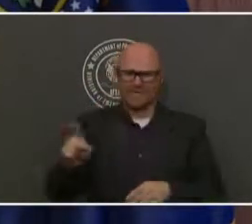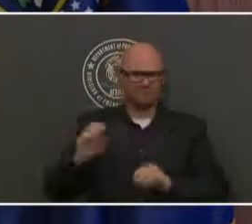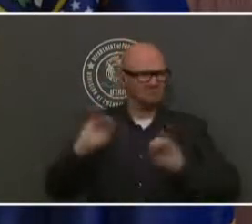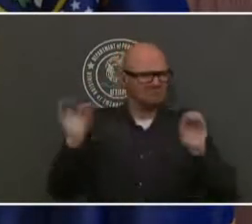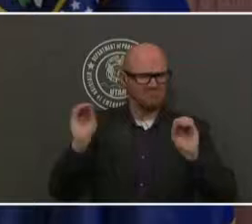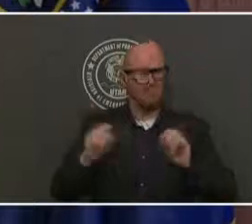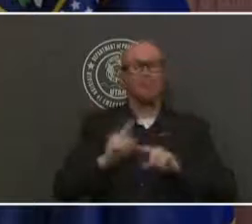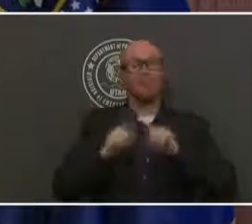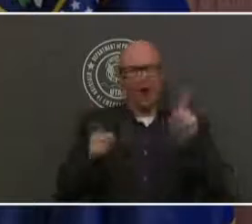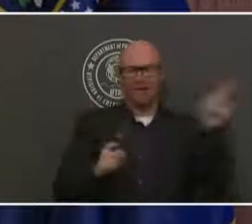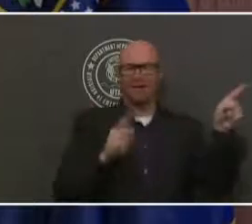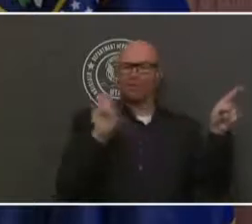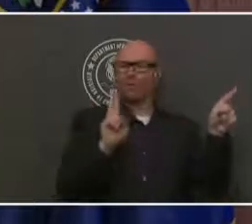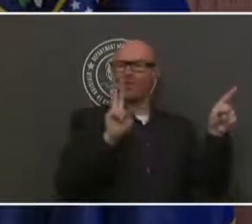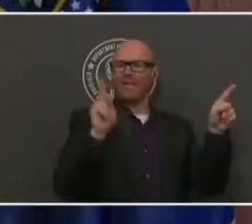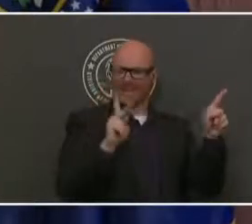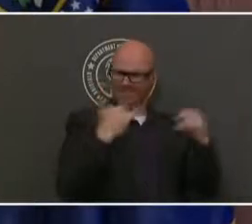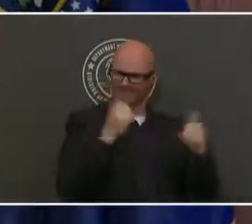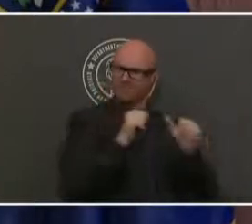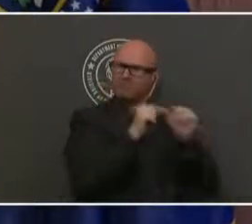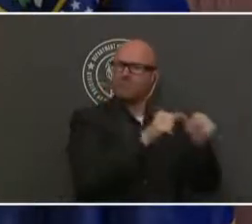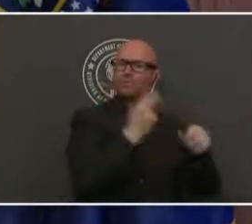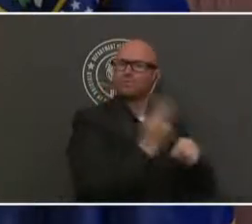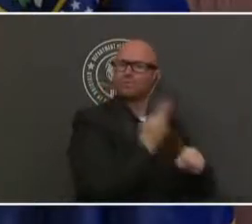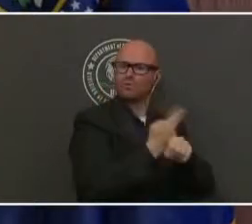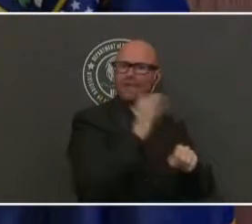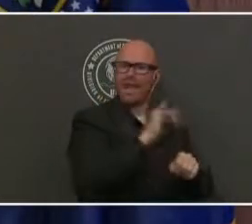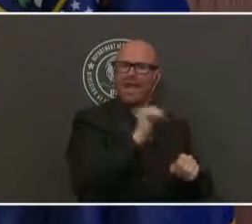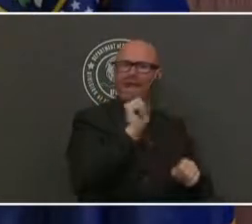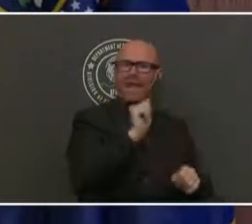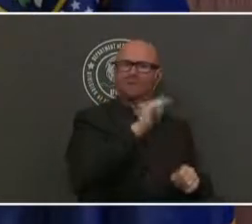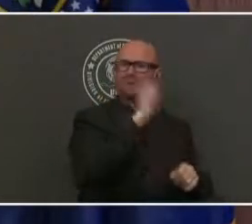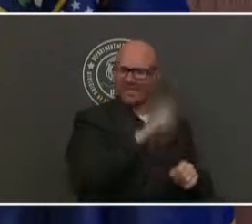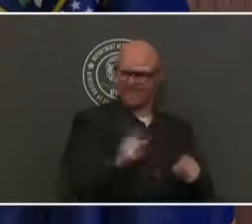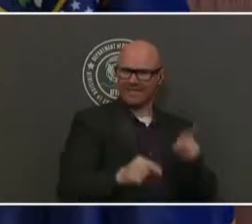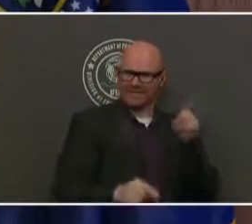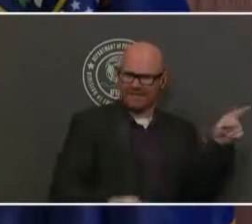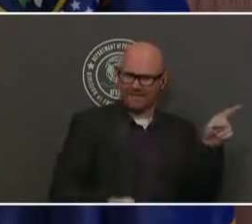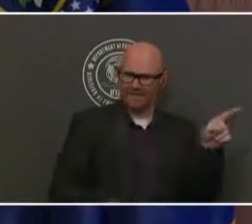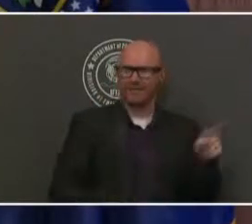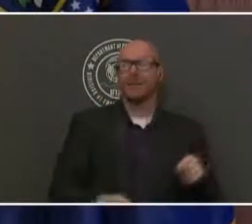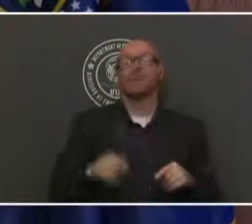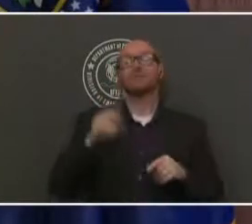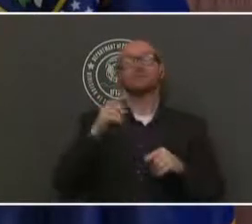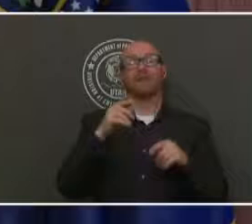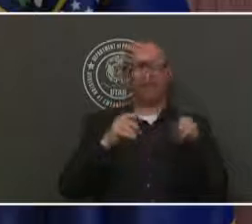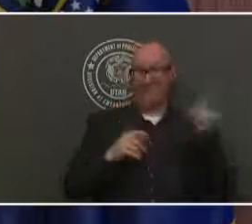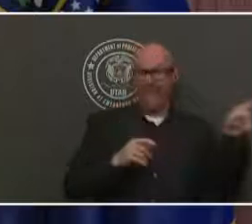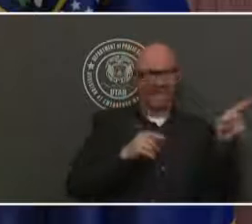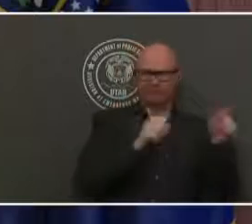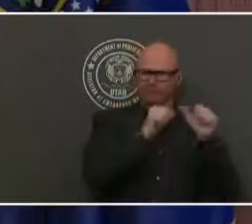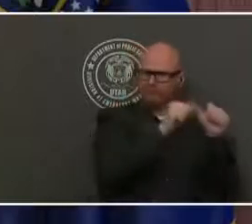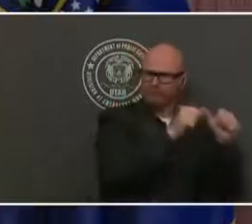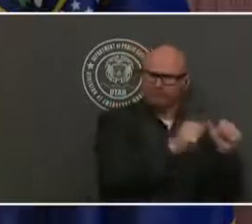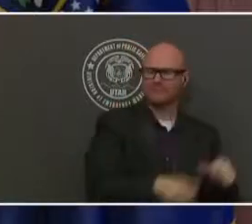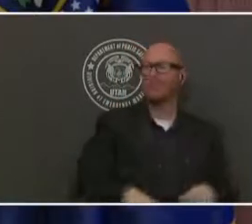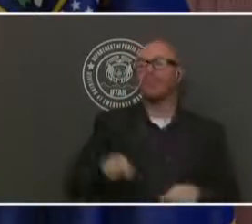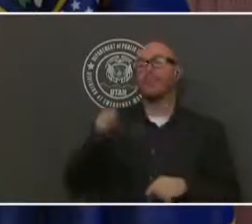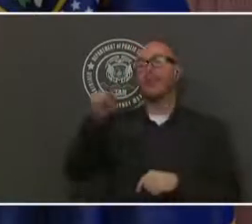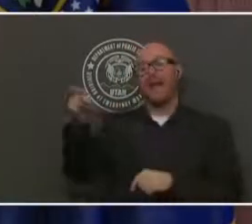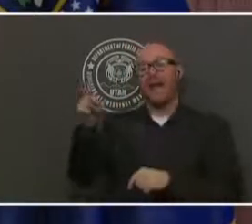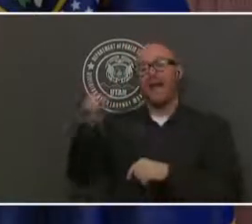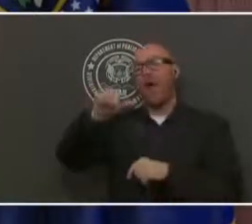issue. However, in most other European Union countries, after the pause, they saw an increase in